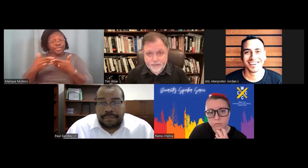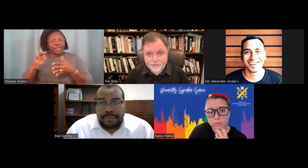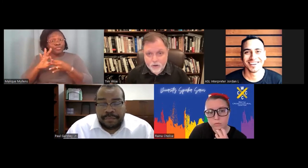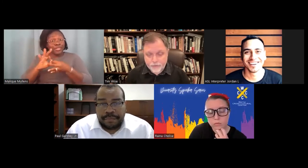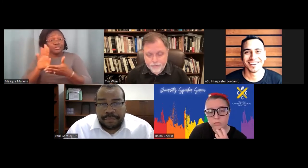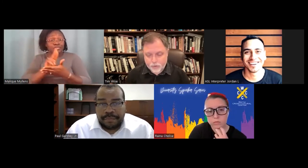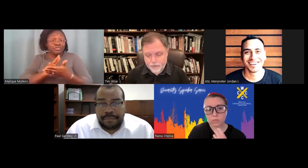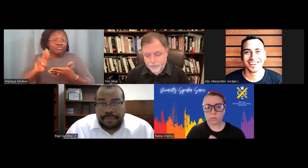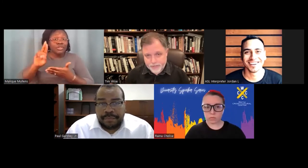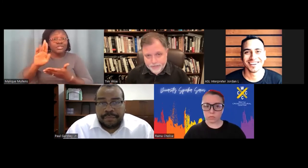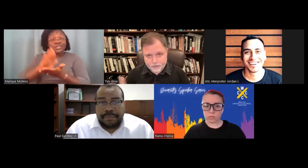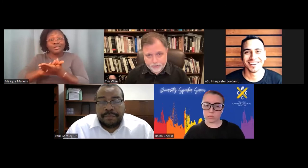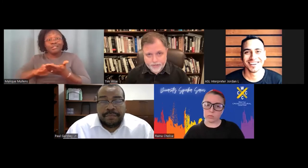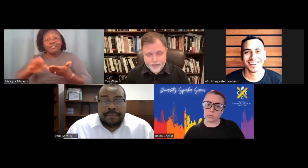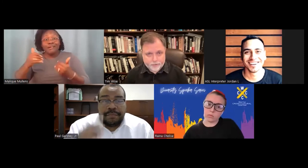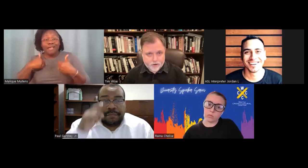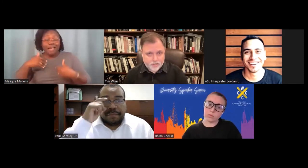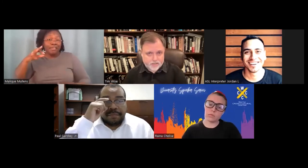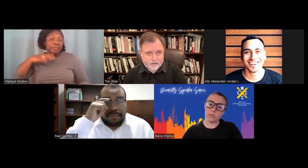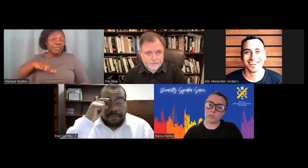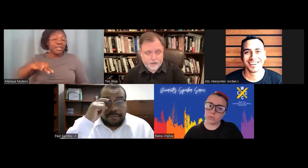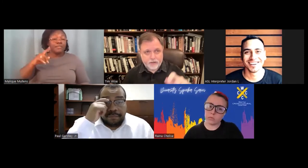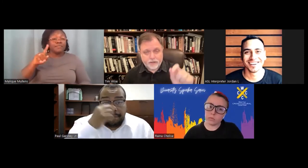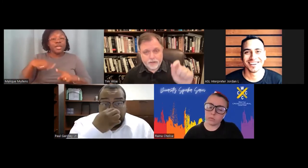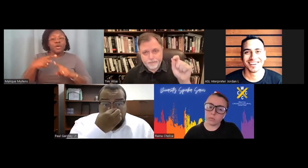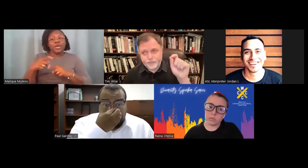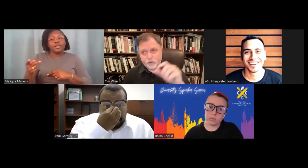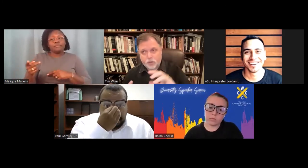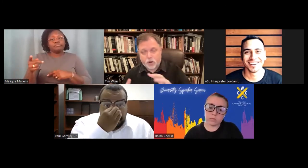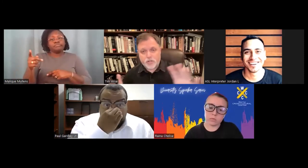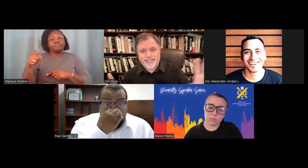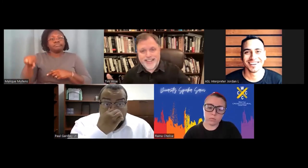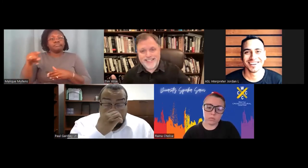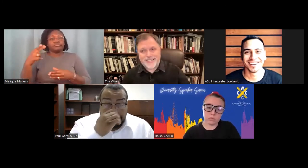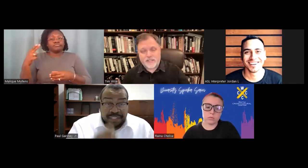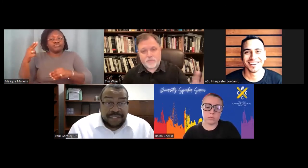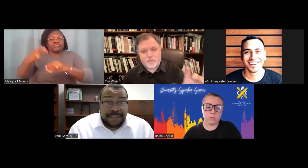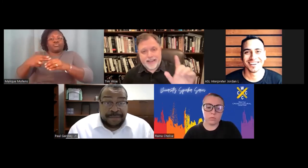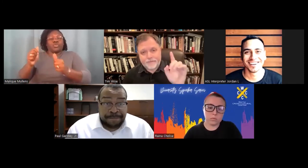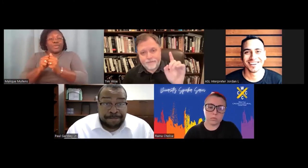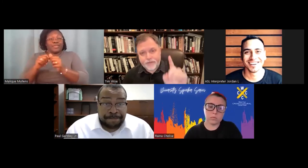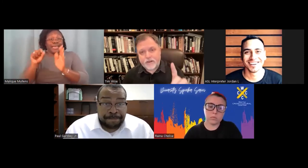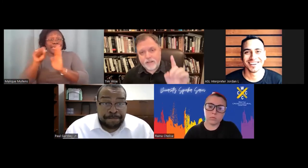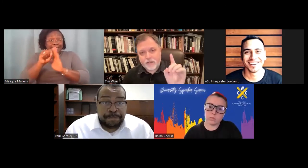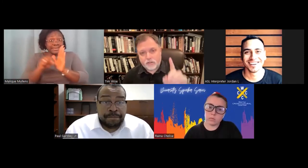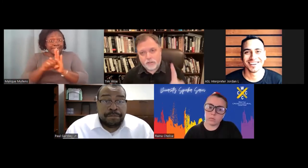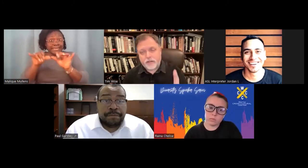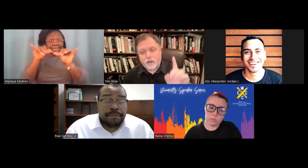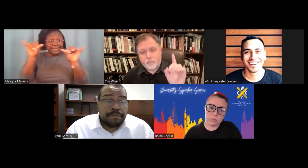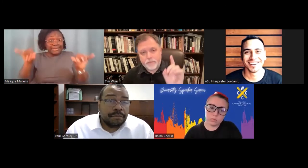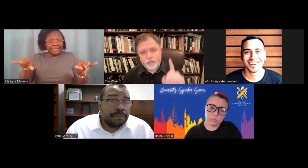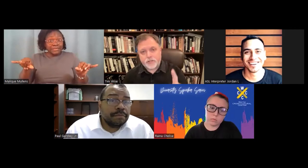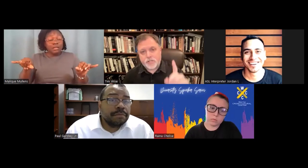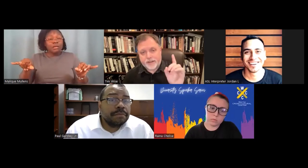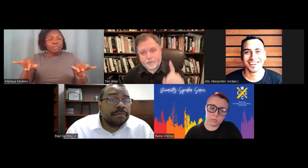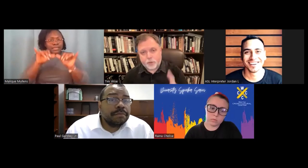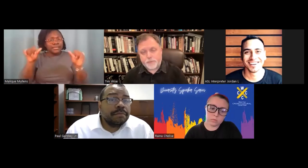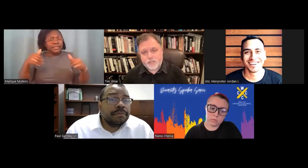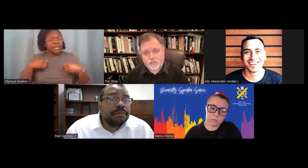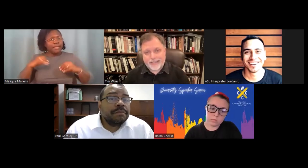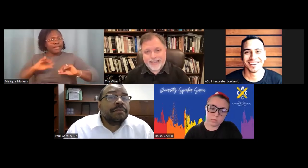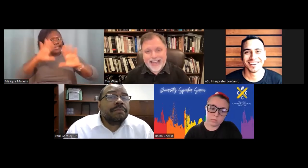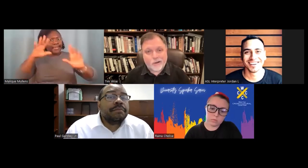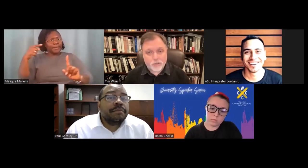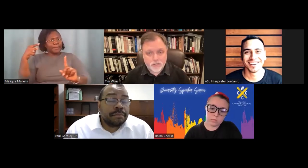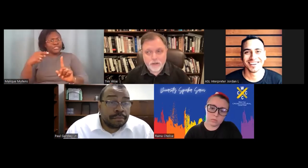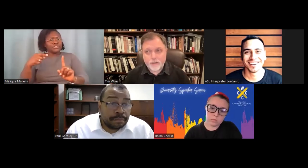universities have going for them, particularly when they are parts of large state systems that have very clear missions and